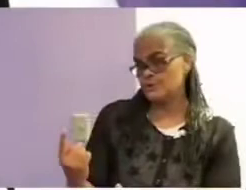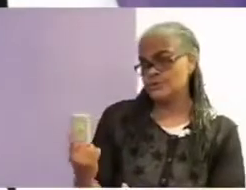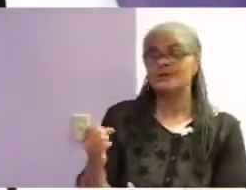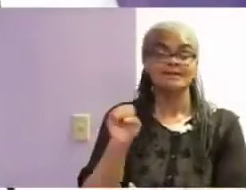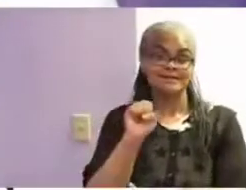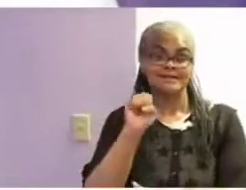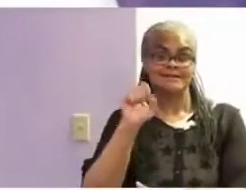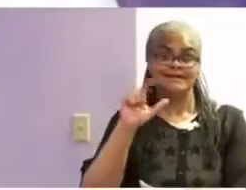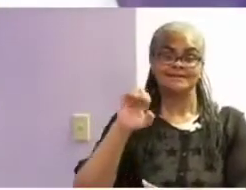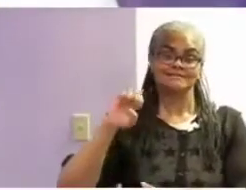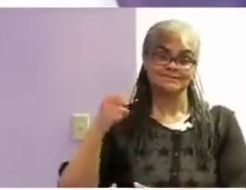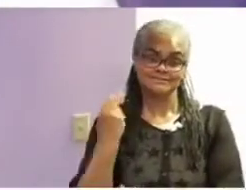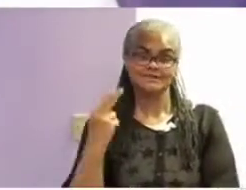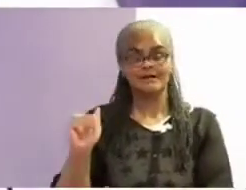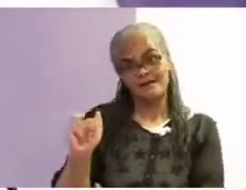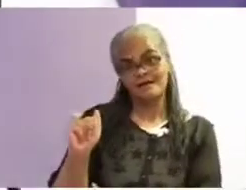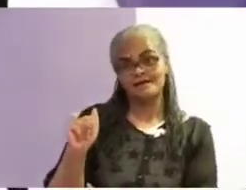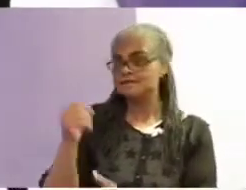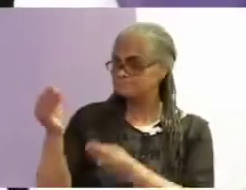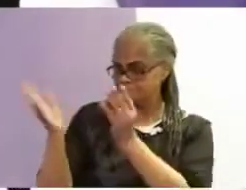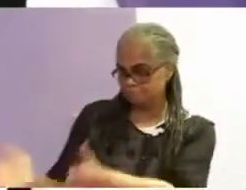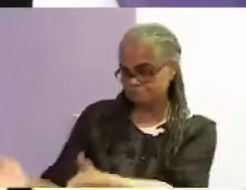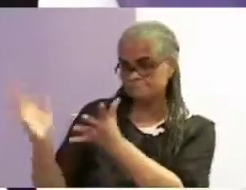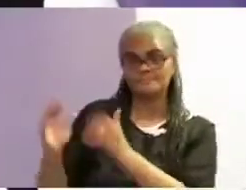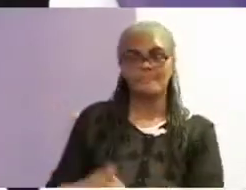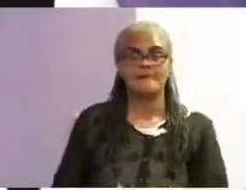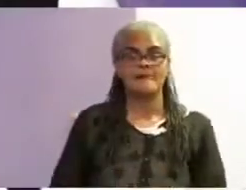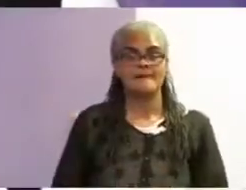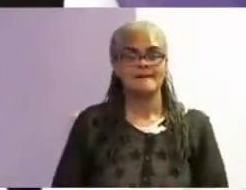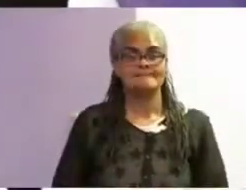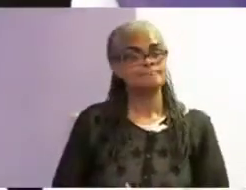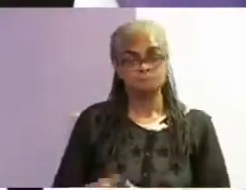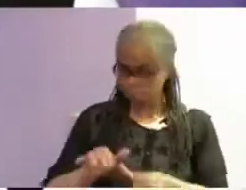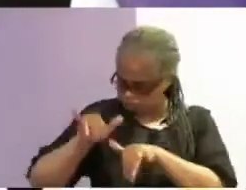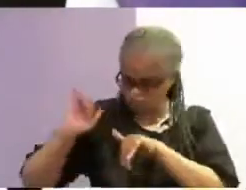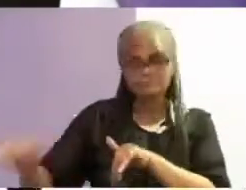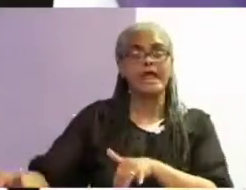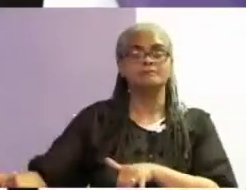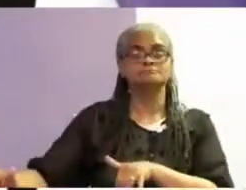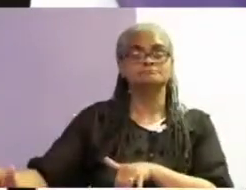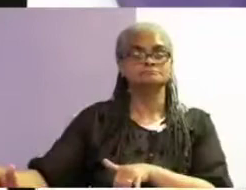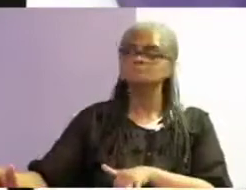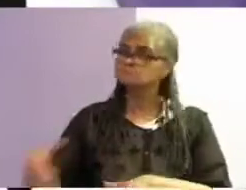here. Elisha said, I'm not going to leave you.